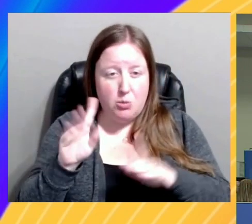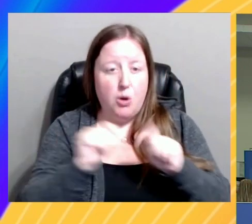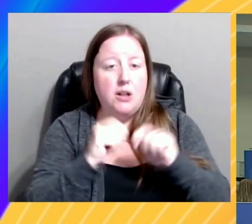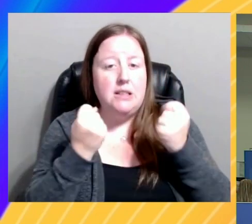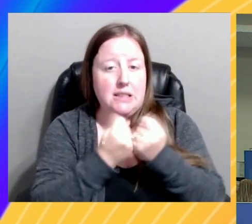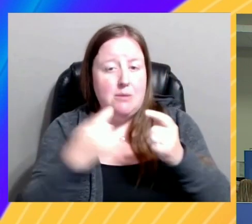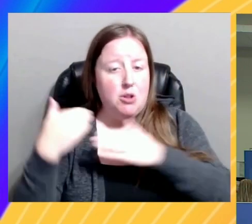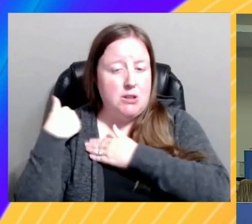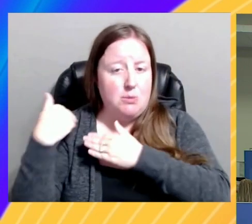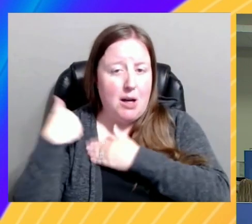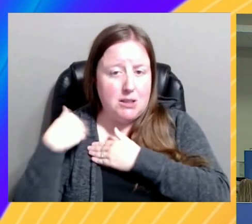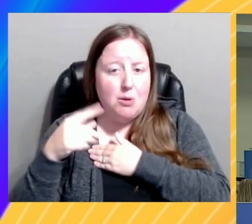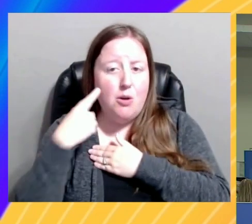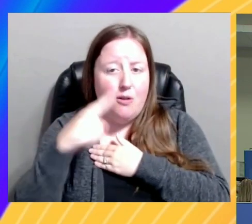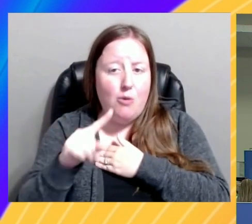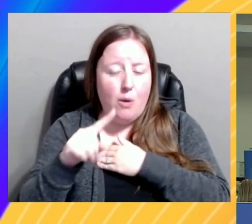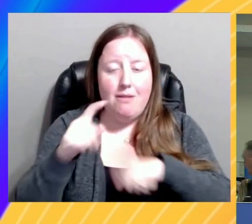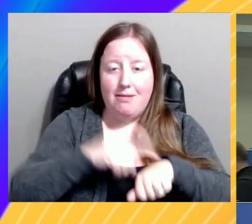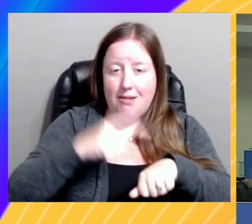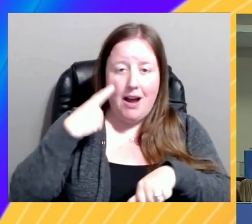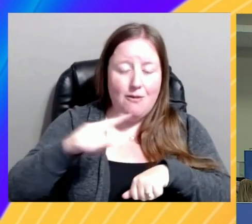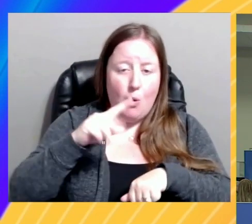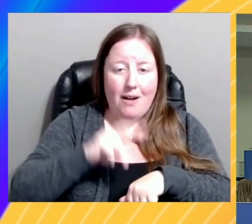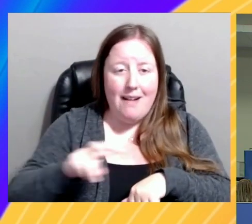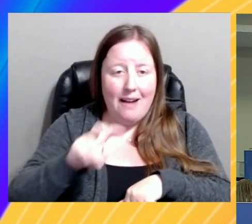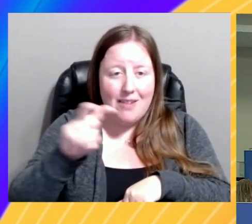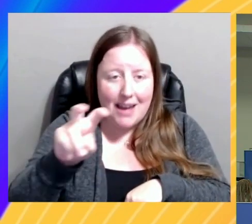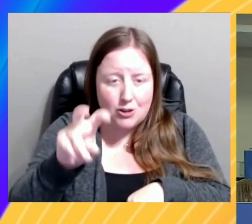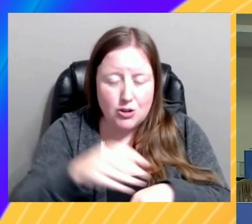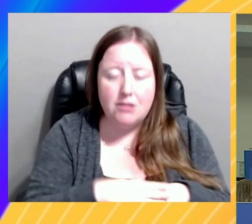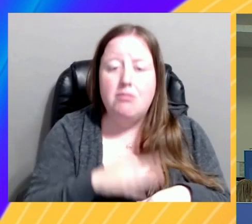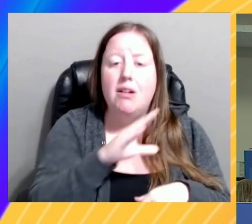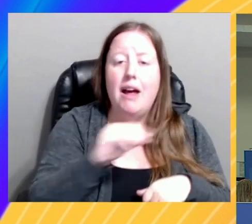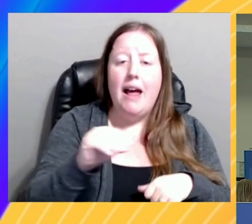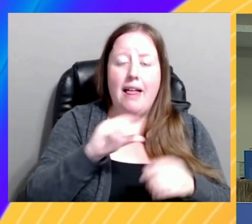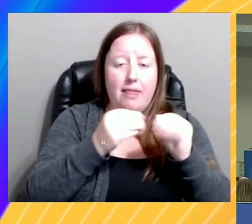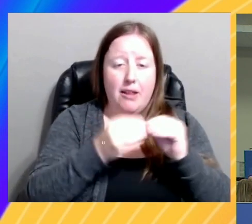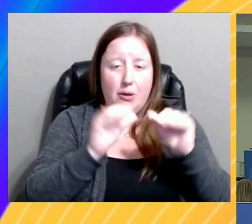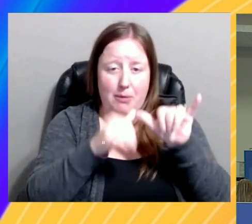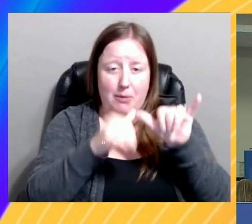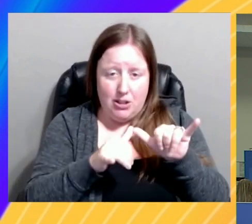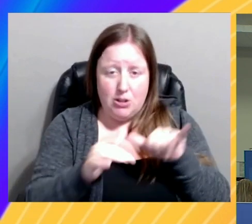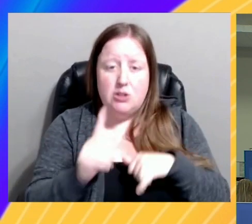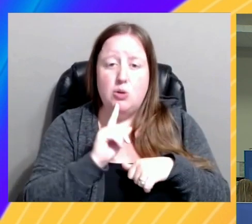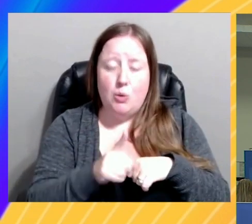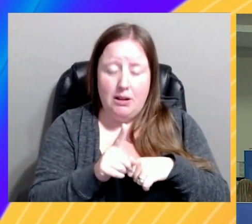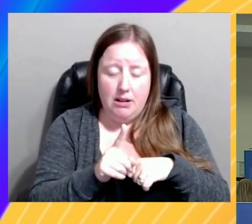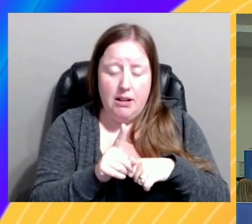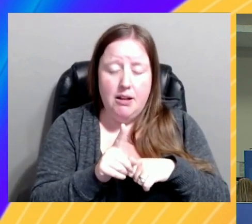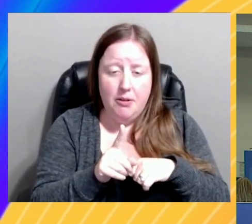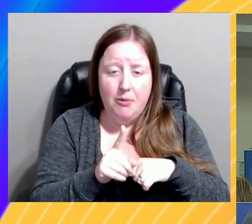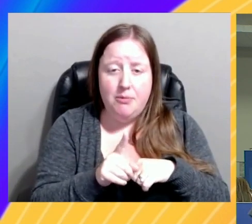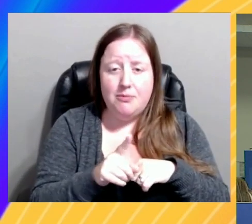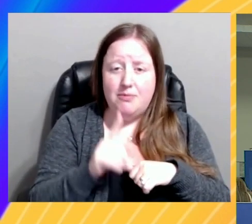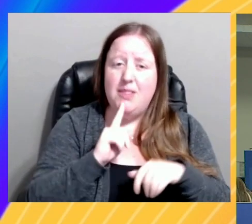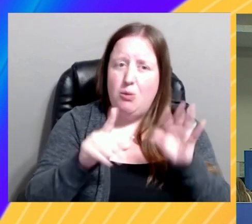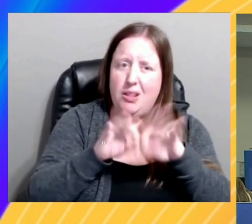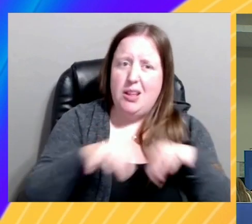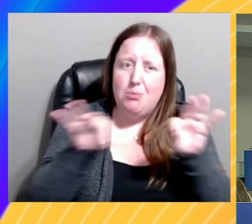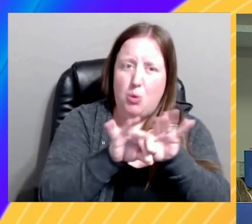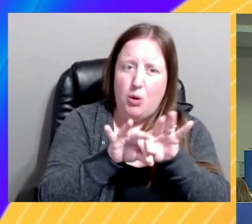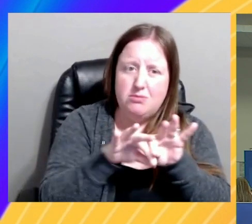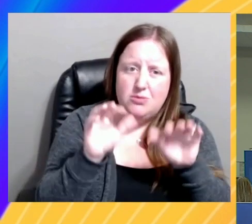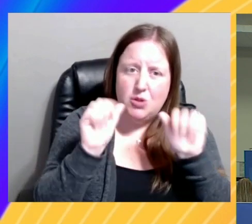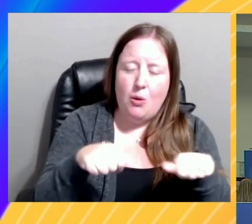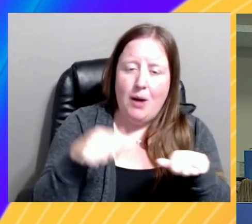uptime of an application, and all of these things, the metrics really mean, they're important. So I could see where